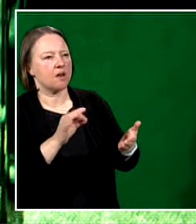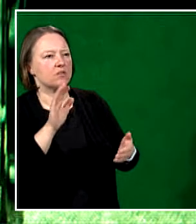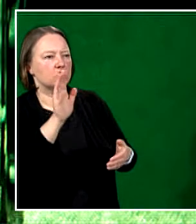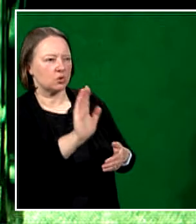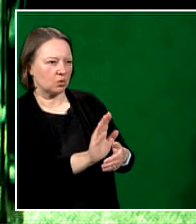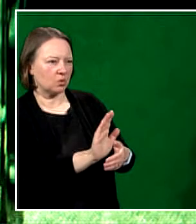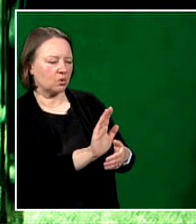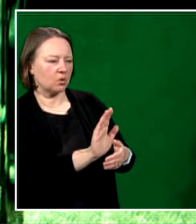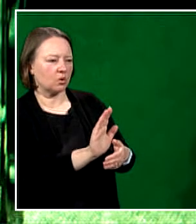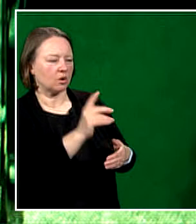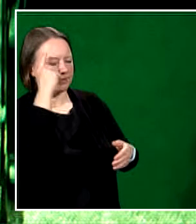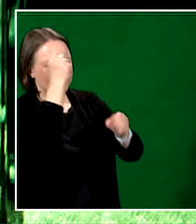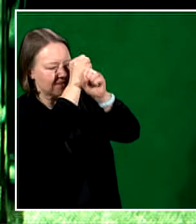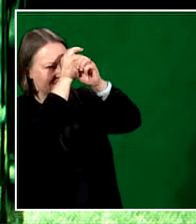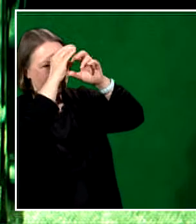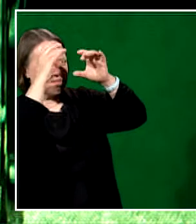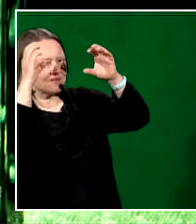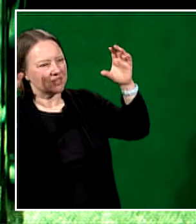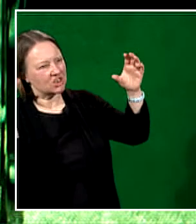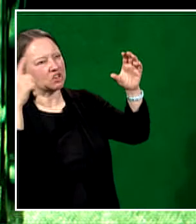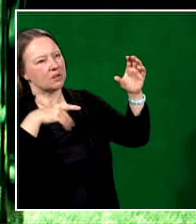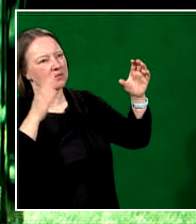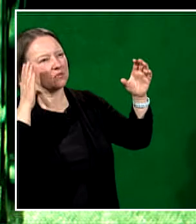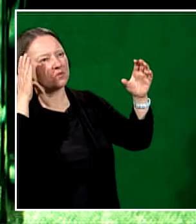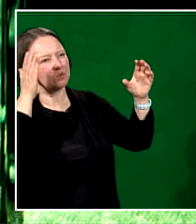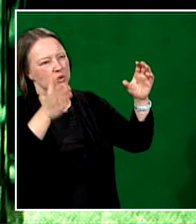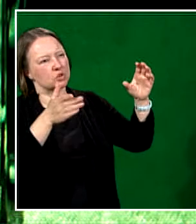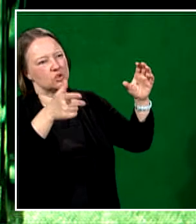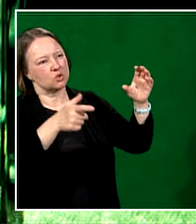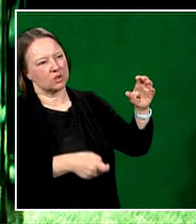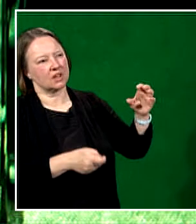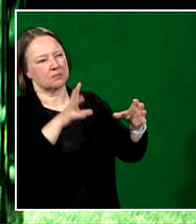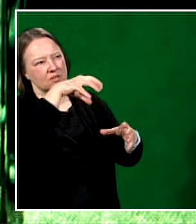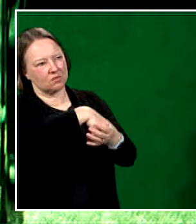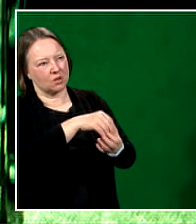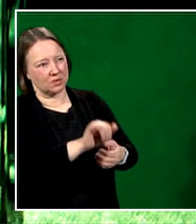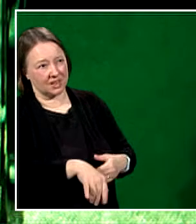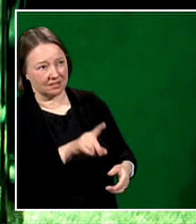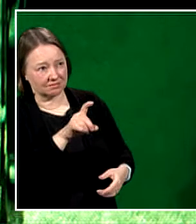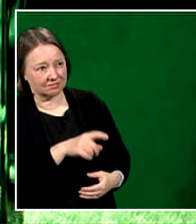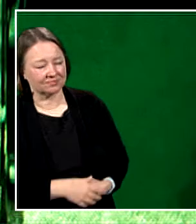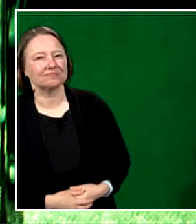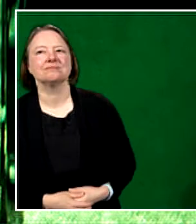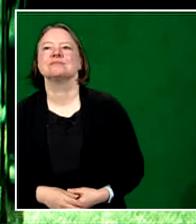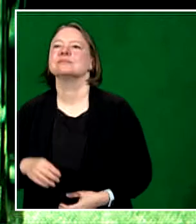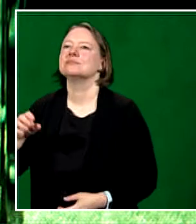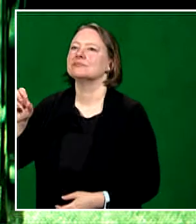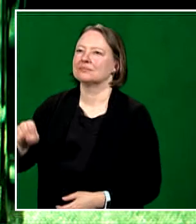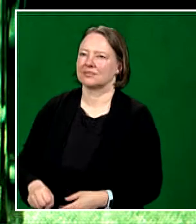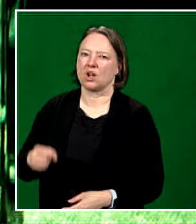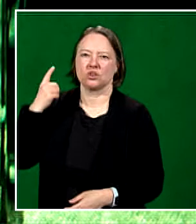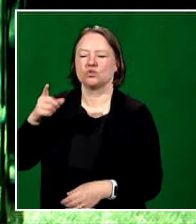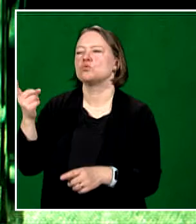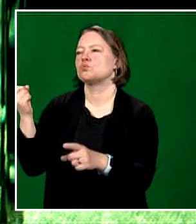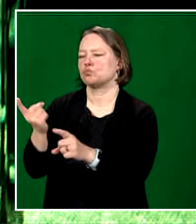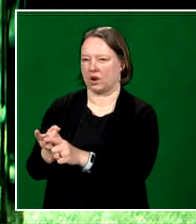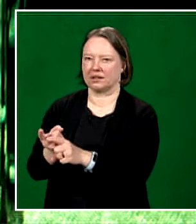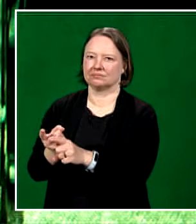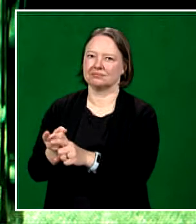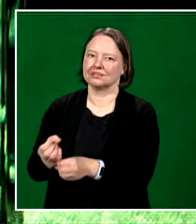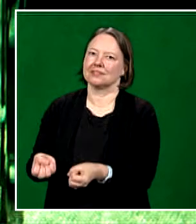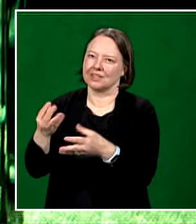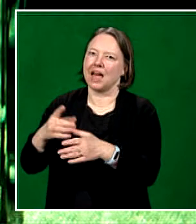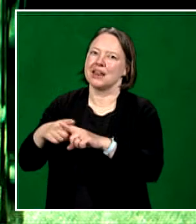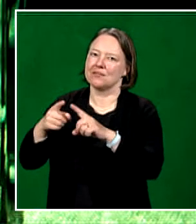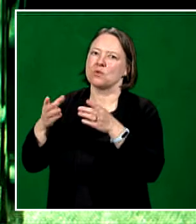your vision of a future that you can play a part in. Yeah, so you're definitely right. Like there are a lot of